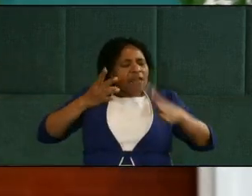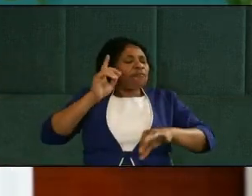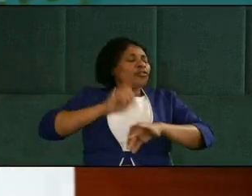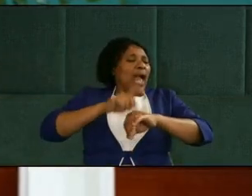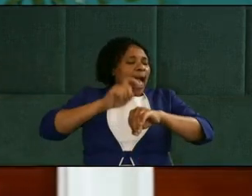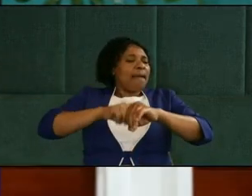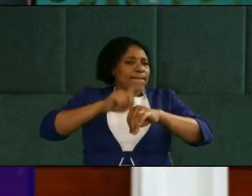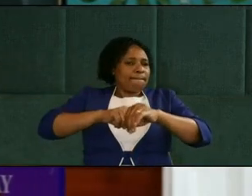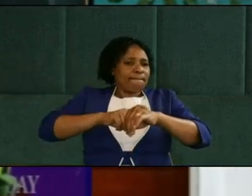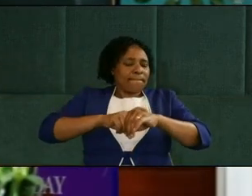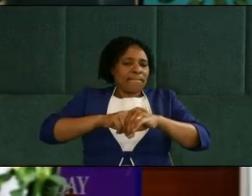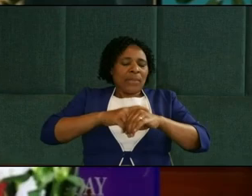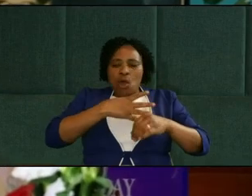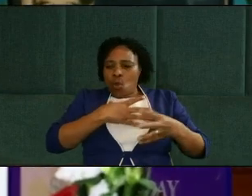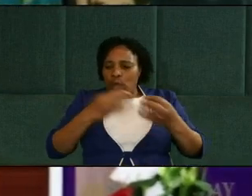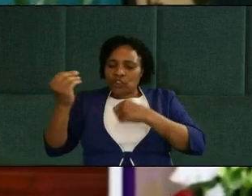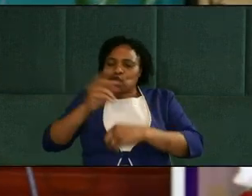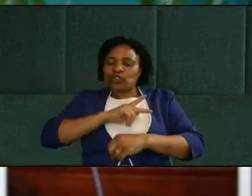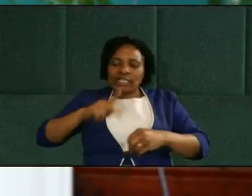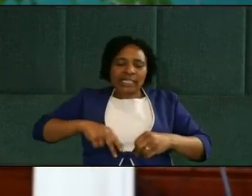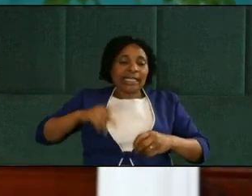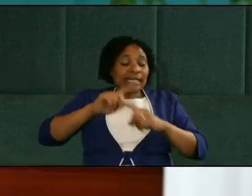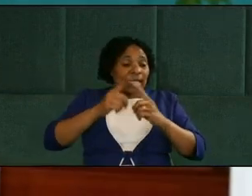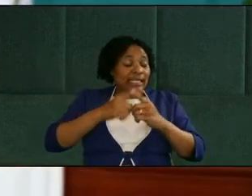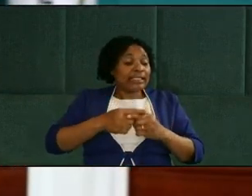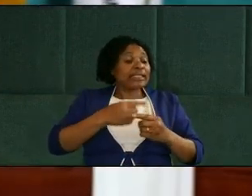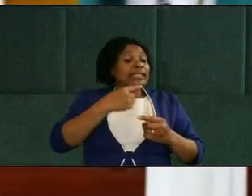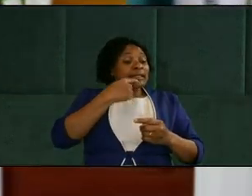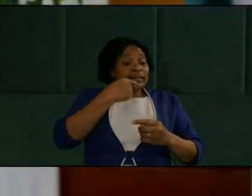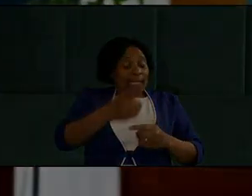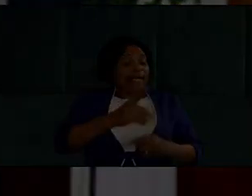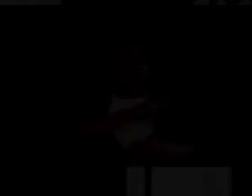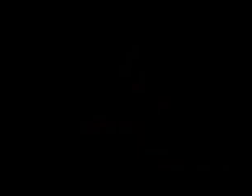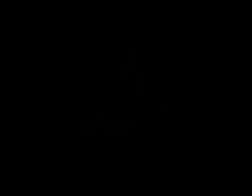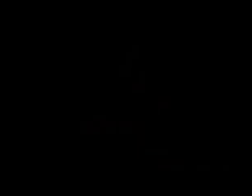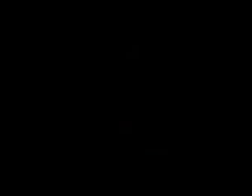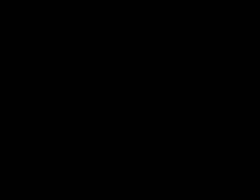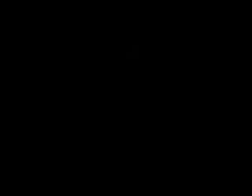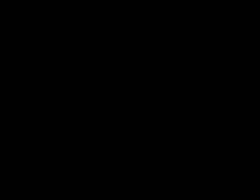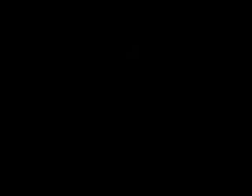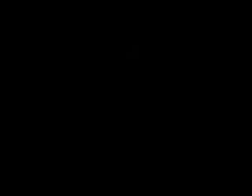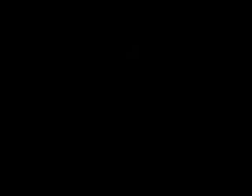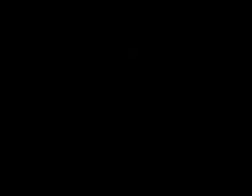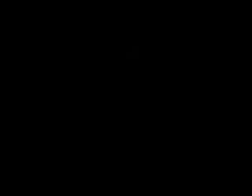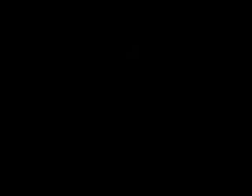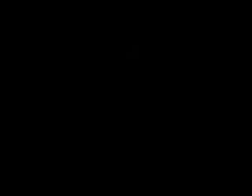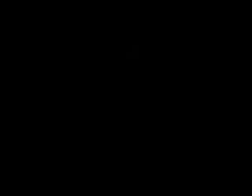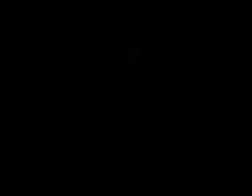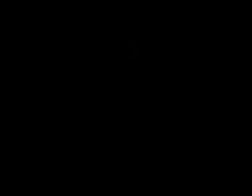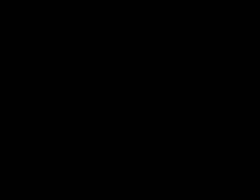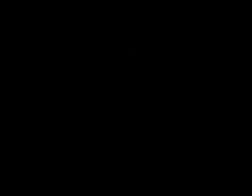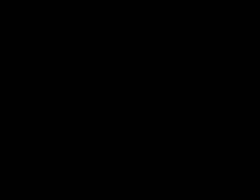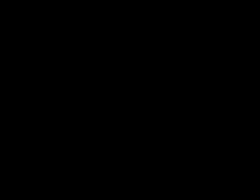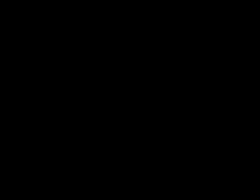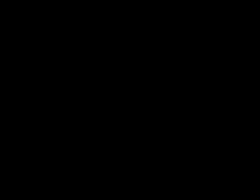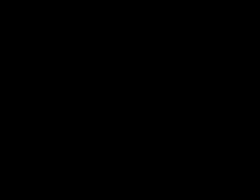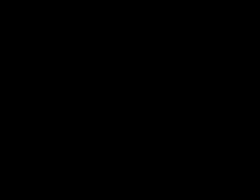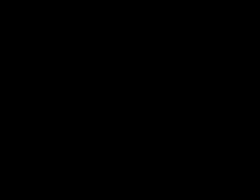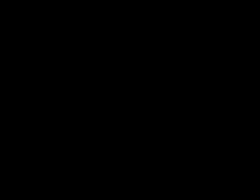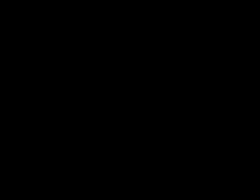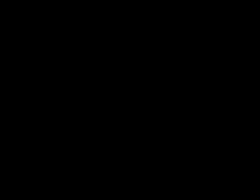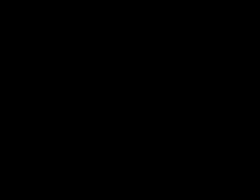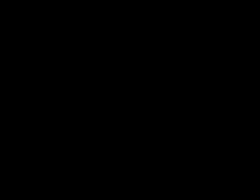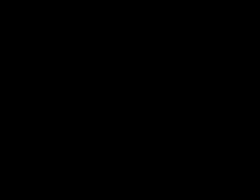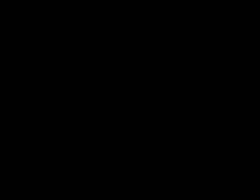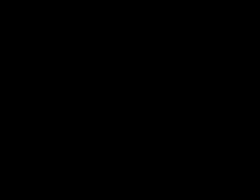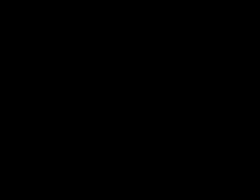said, king, give me a little time that I may tell the king the interpretation. I'm in verse 17. Daniel went to his house after the king. We don't know